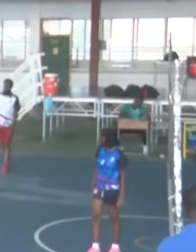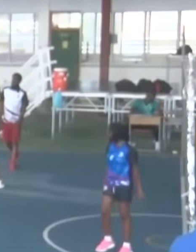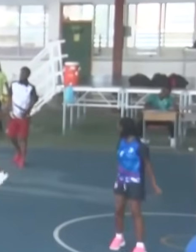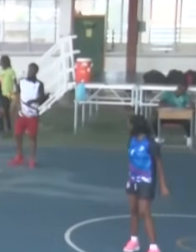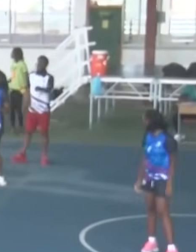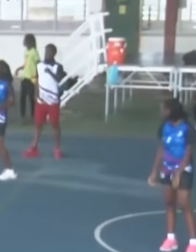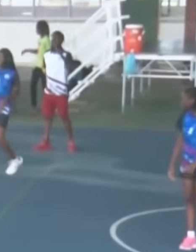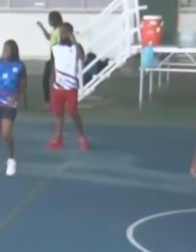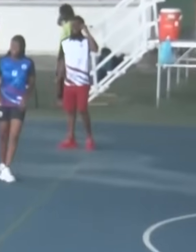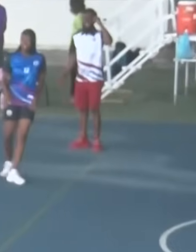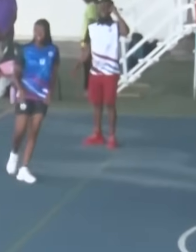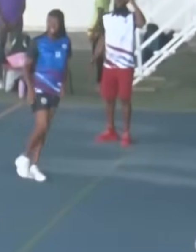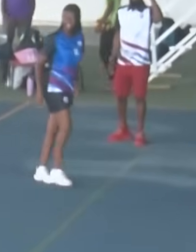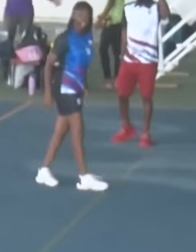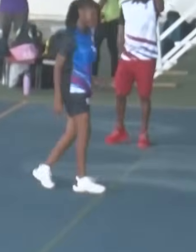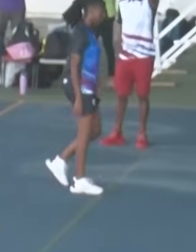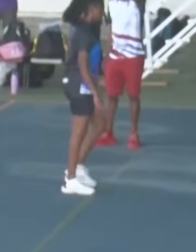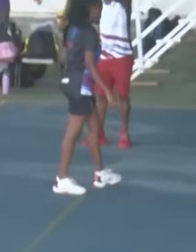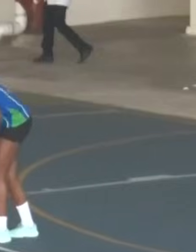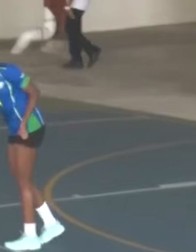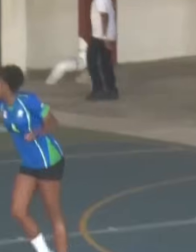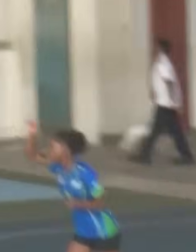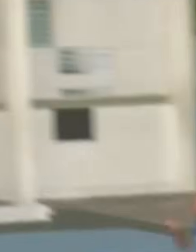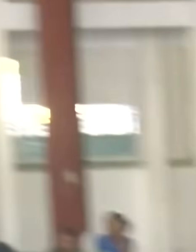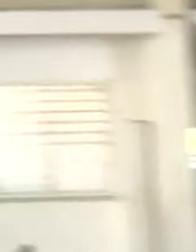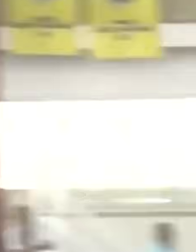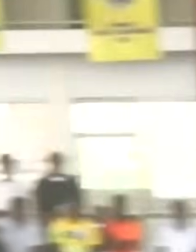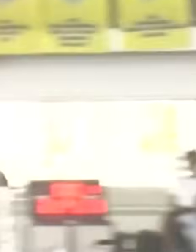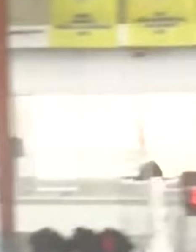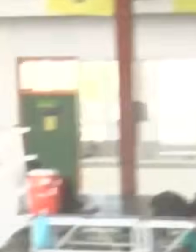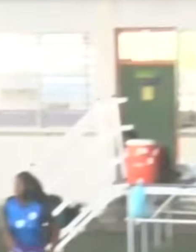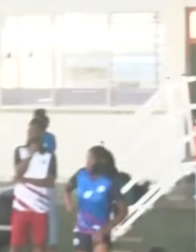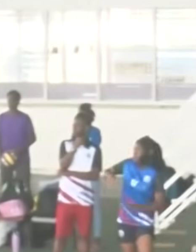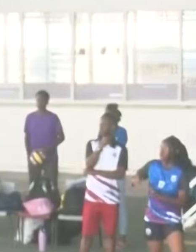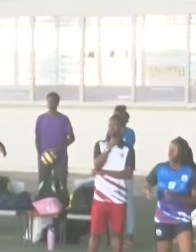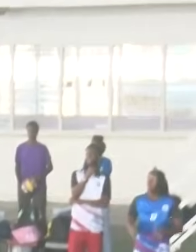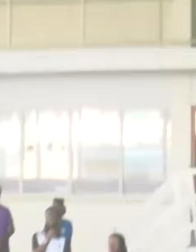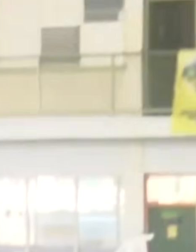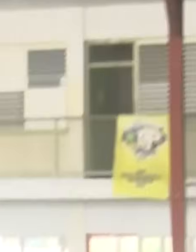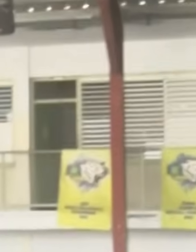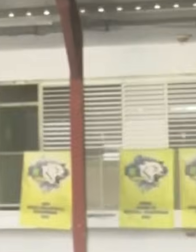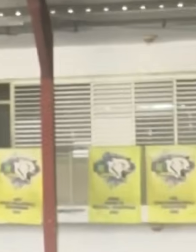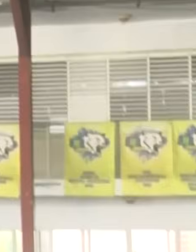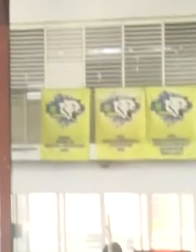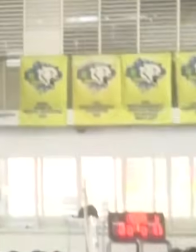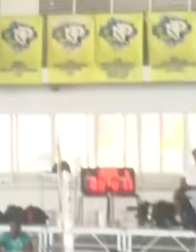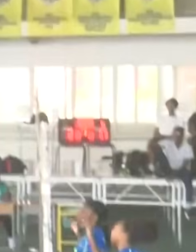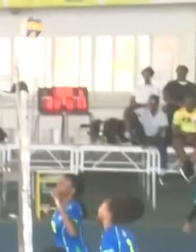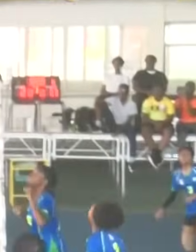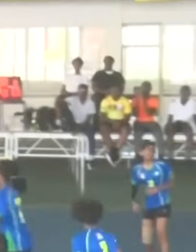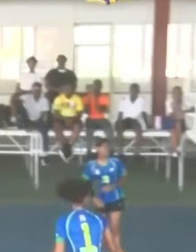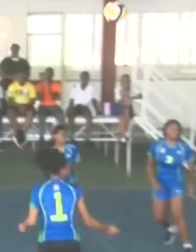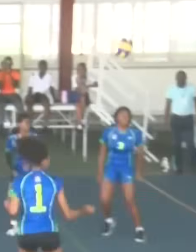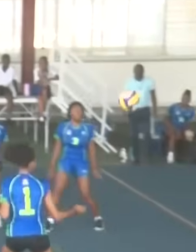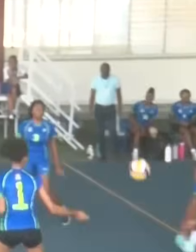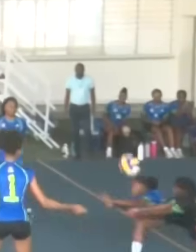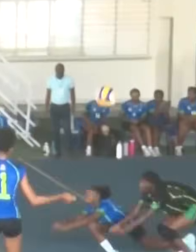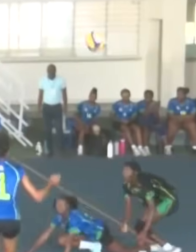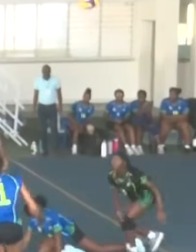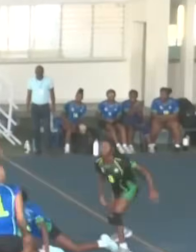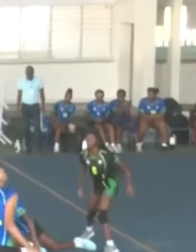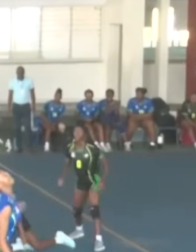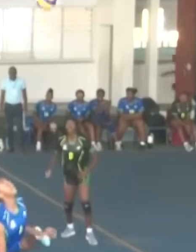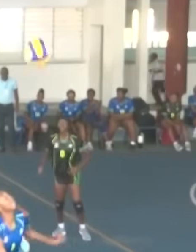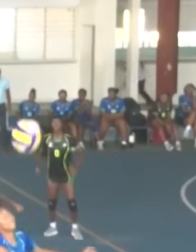well off the fingertips and outside. Dighton Griffith bounced back from being down 10-4 at one stage to garner some